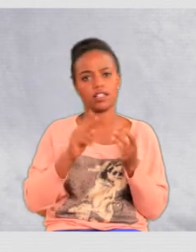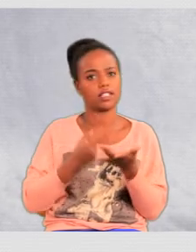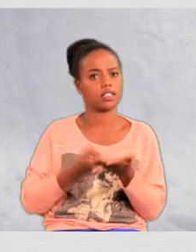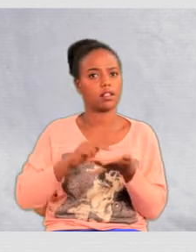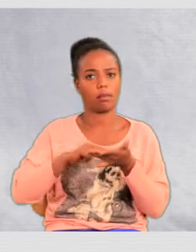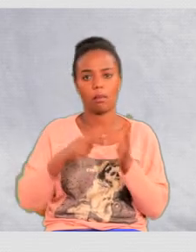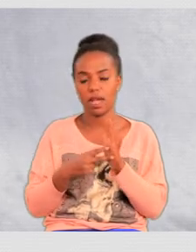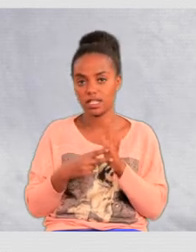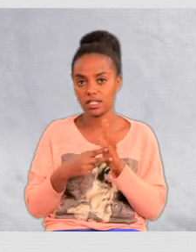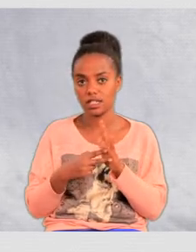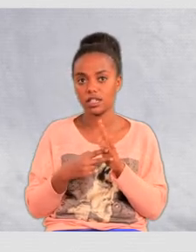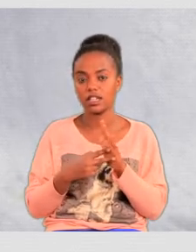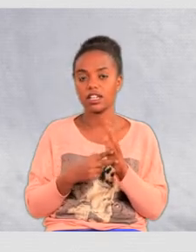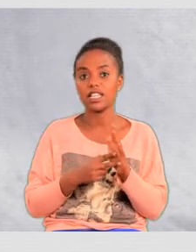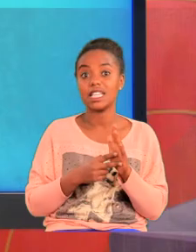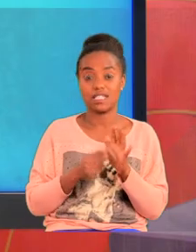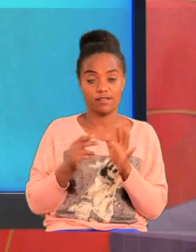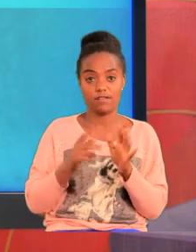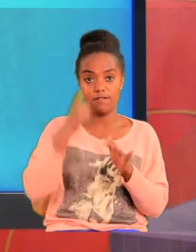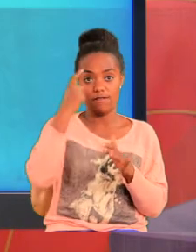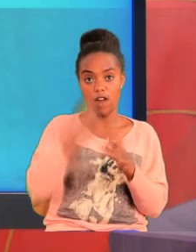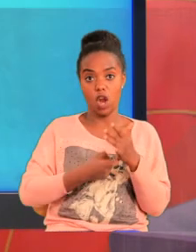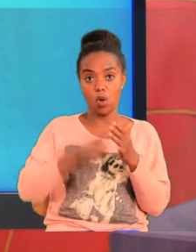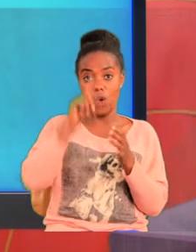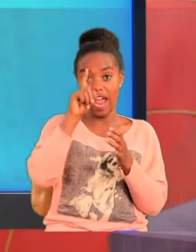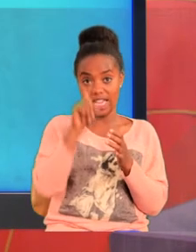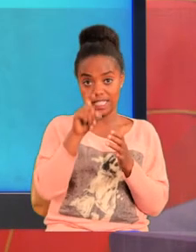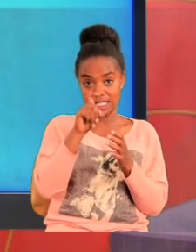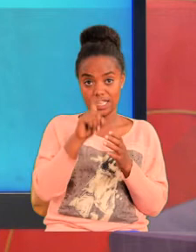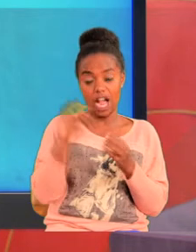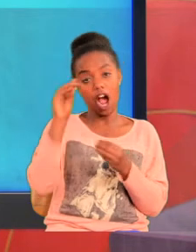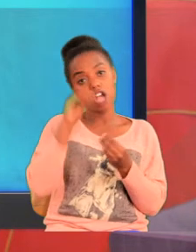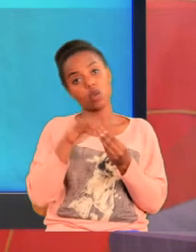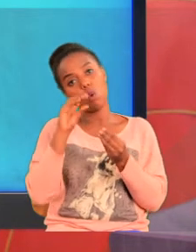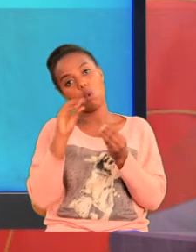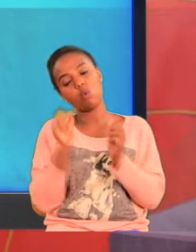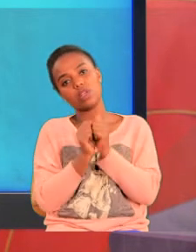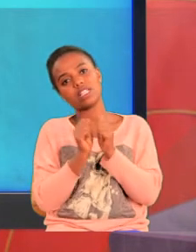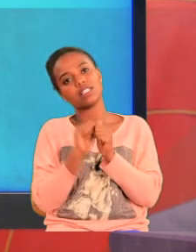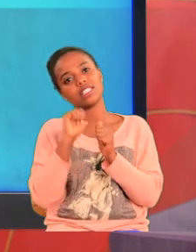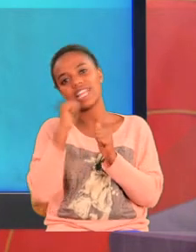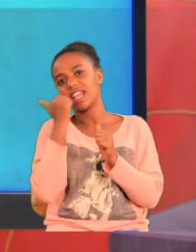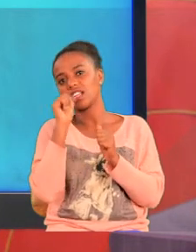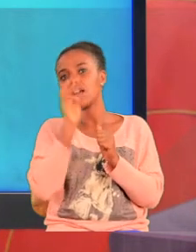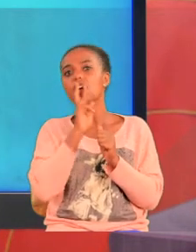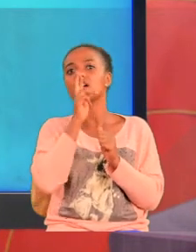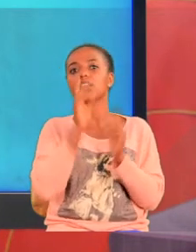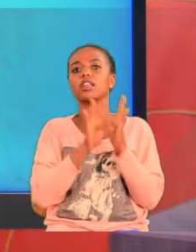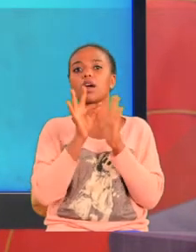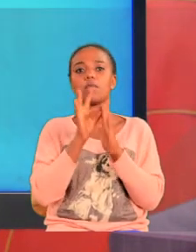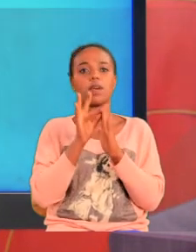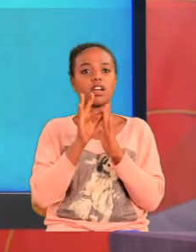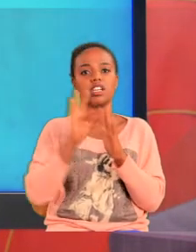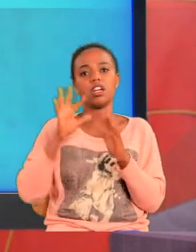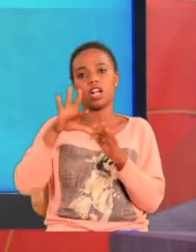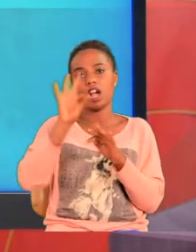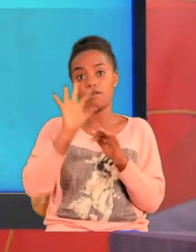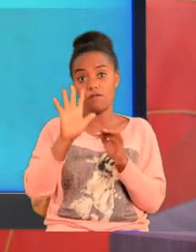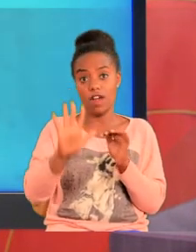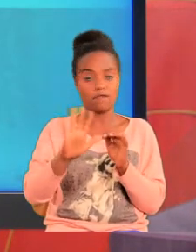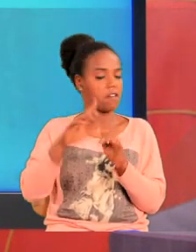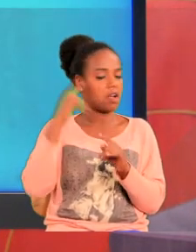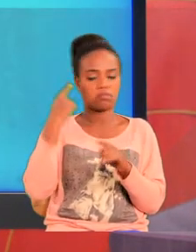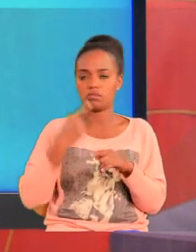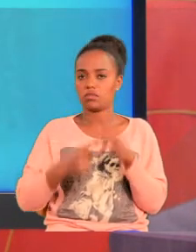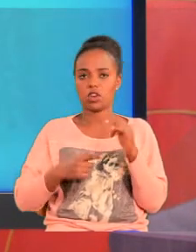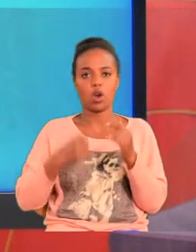that a fixed number added with any real number gives 5. It can't be. It's not possible.